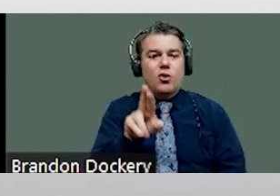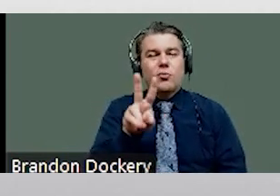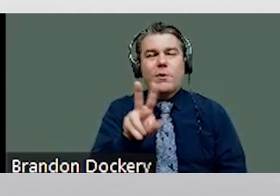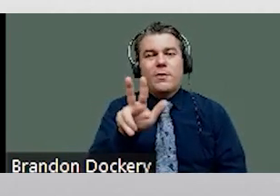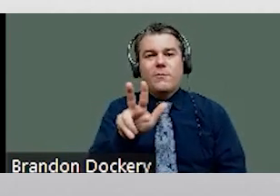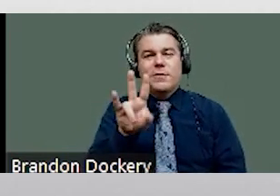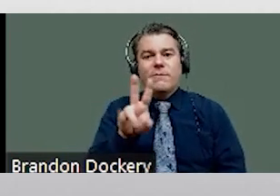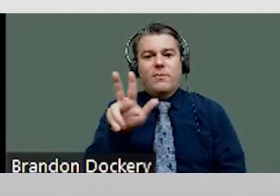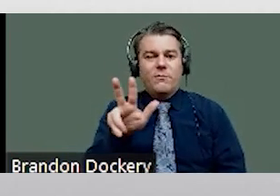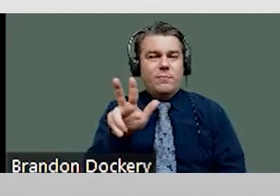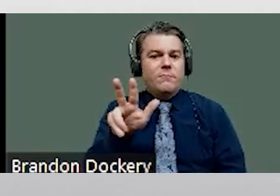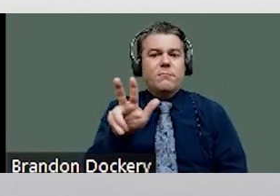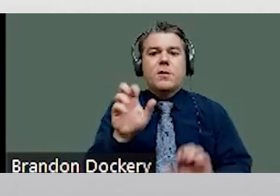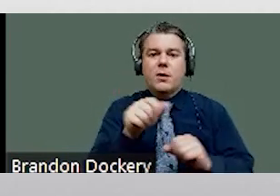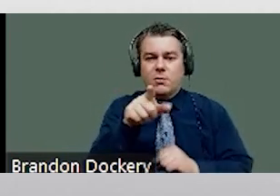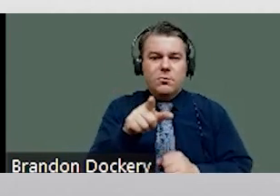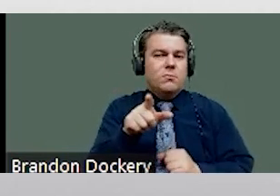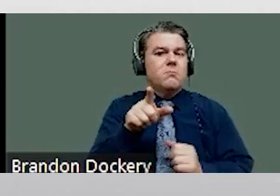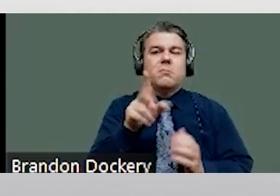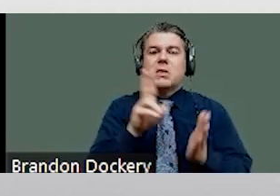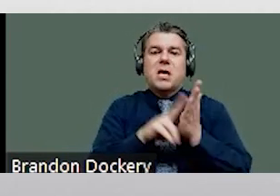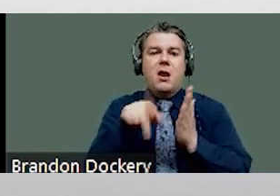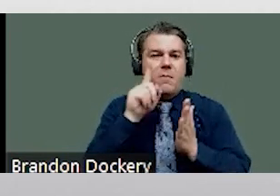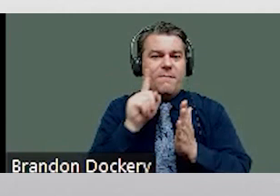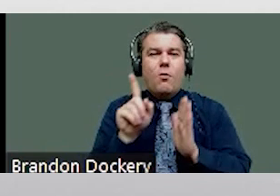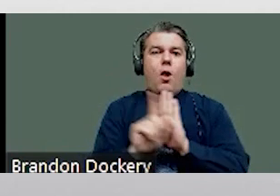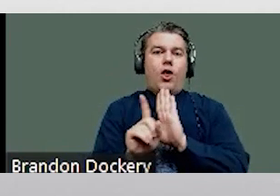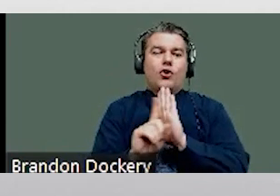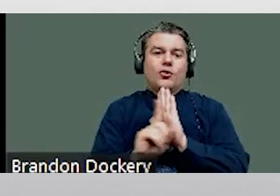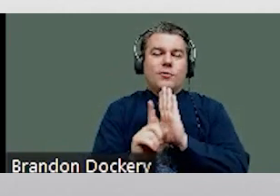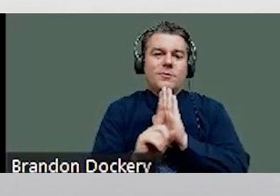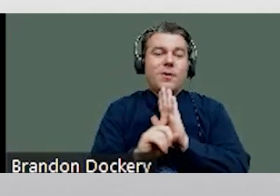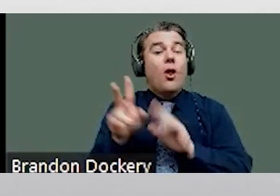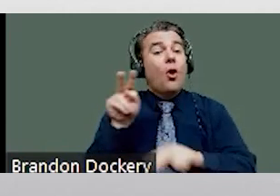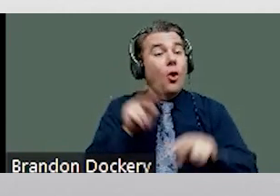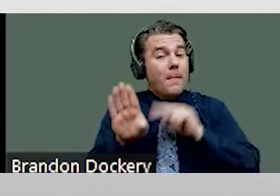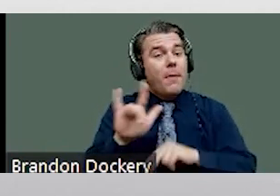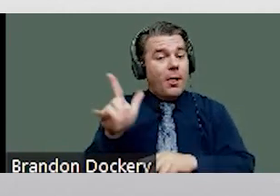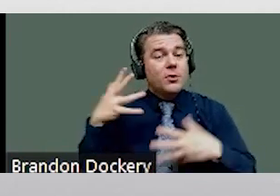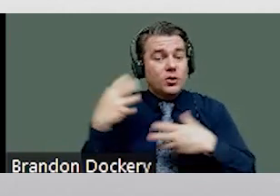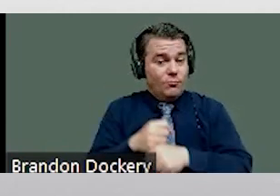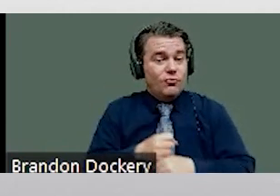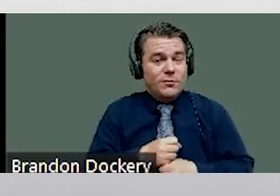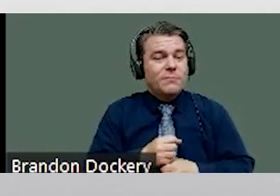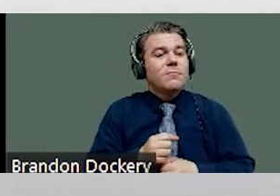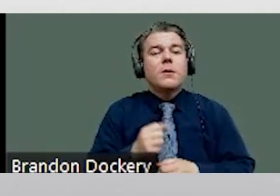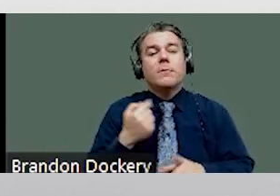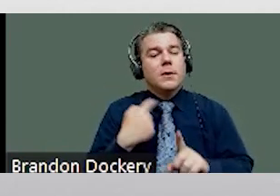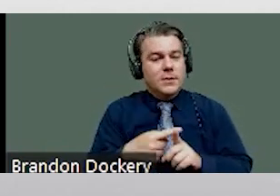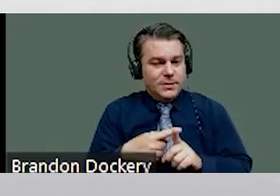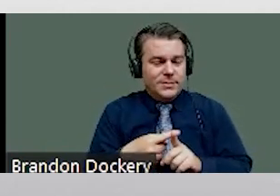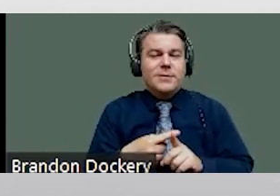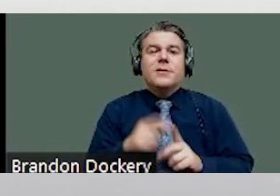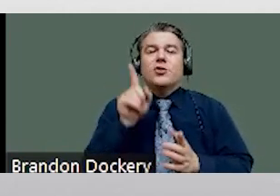HR 2373, and you can sign up for those alerts and look at the bill summary, as